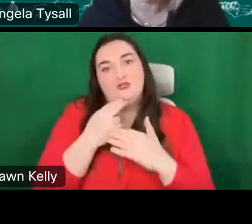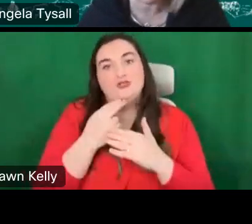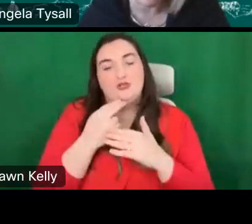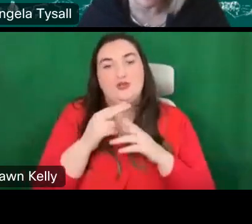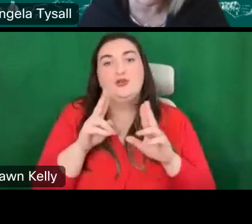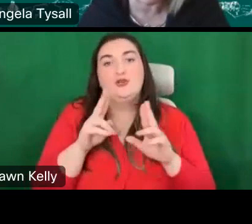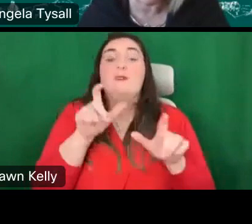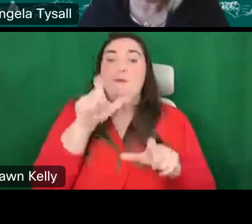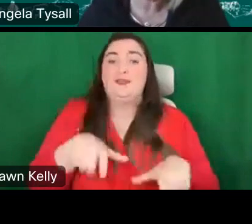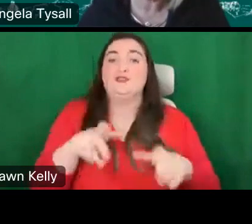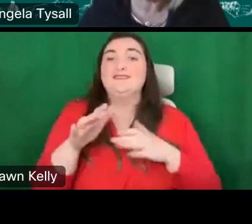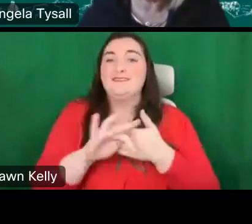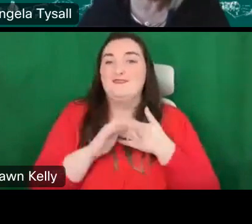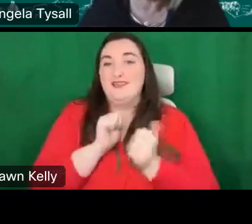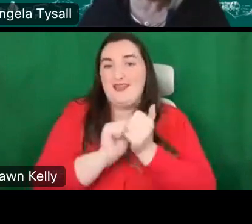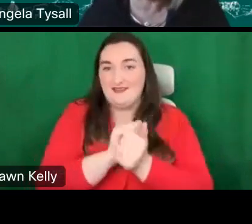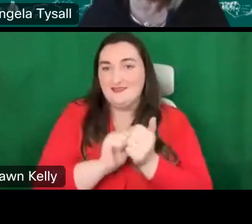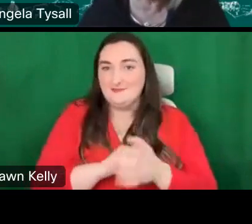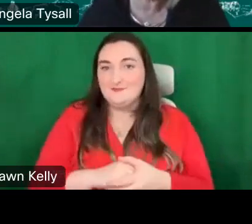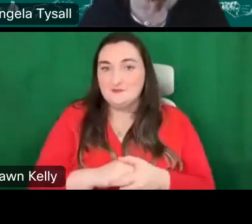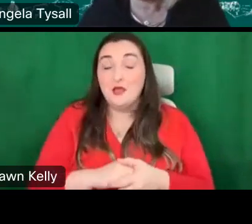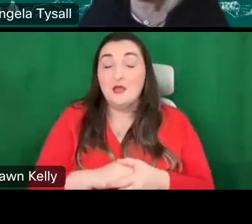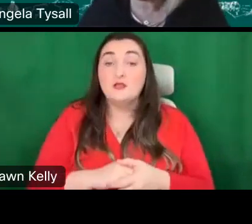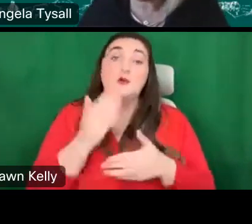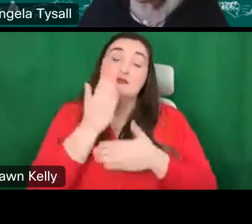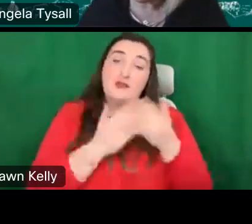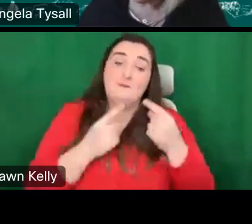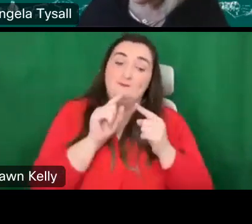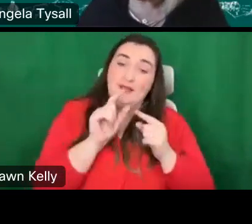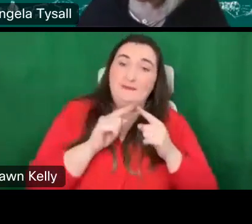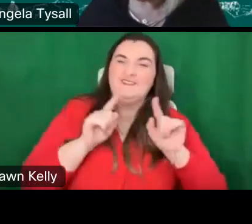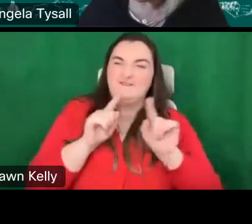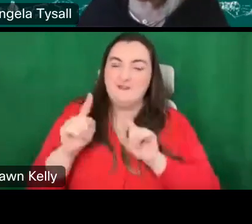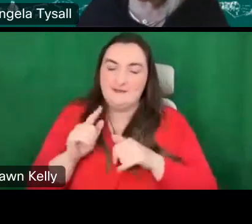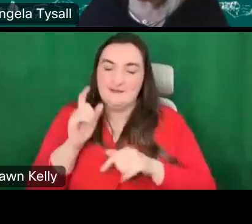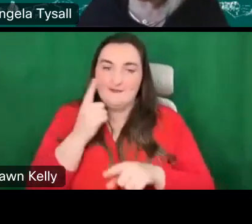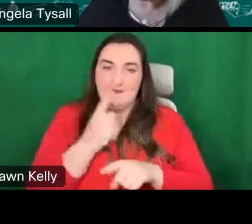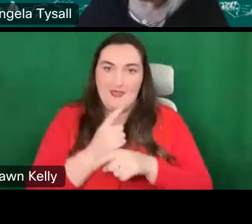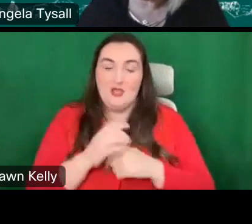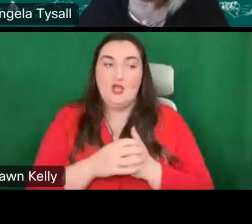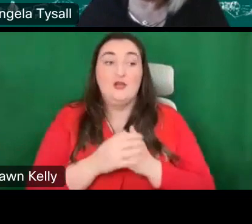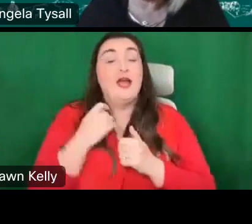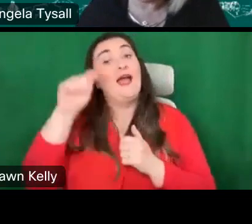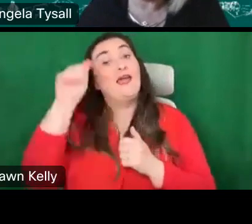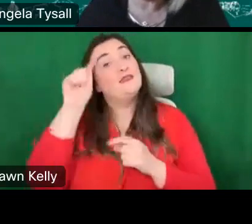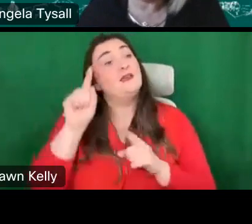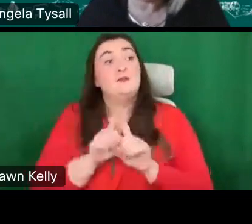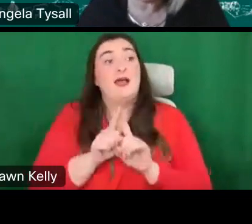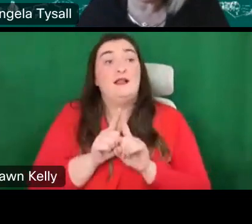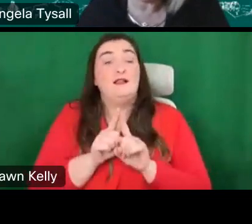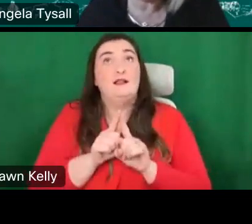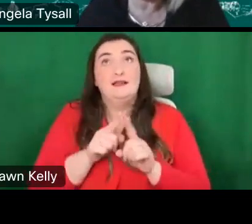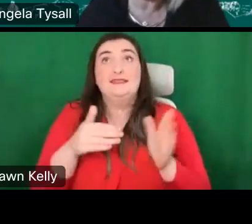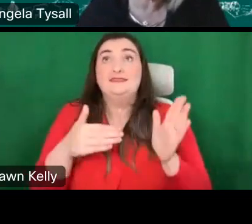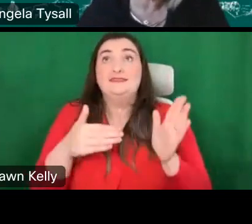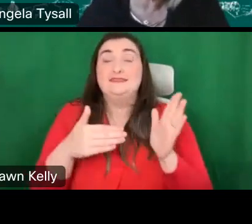Patient Safety Act. So again, it's just some differences there. I think that the other thing is that while